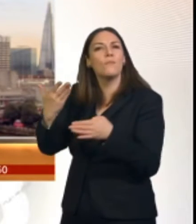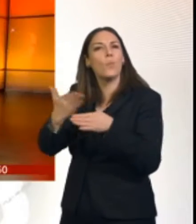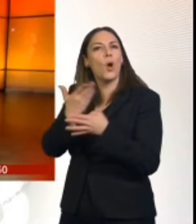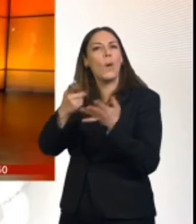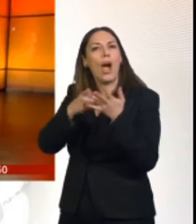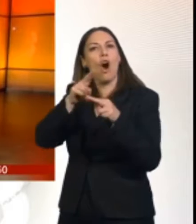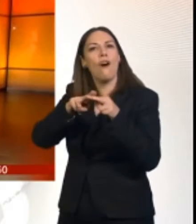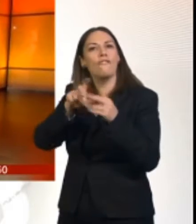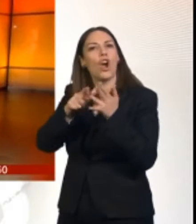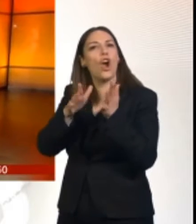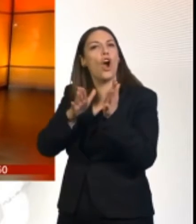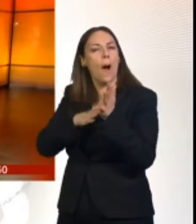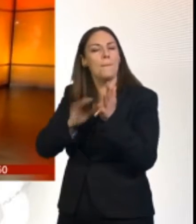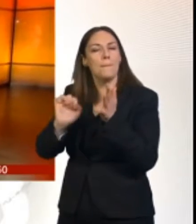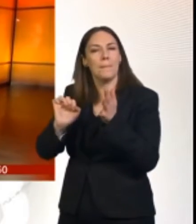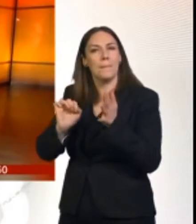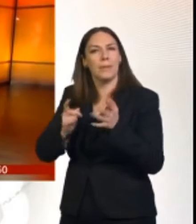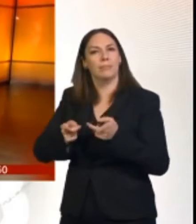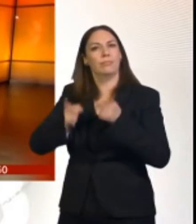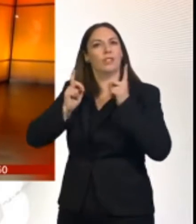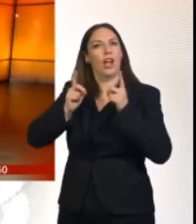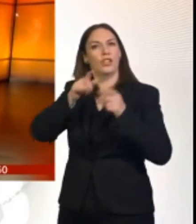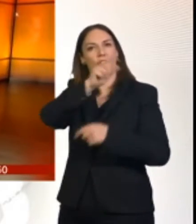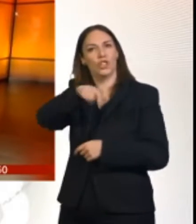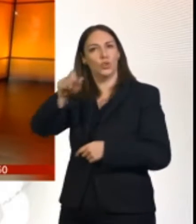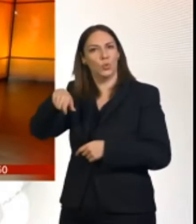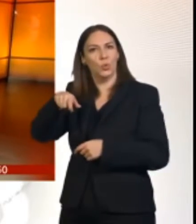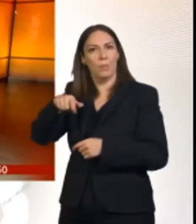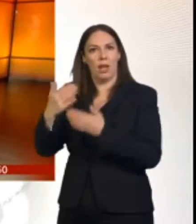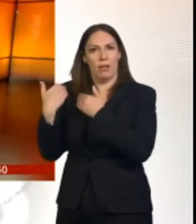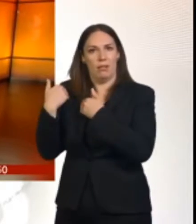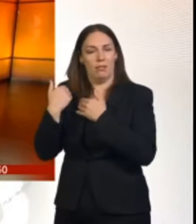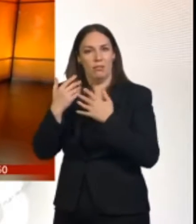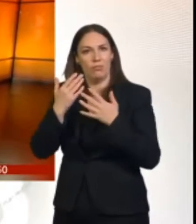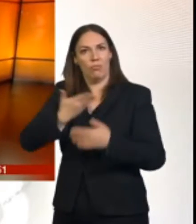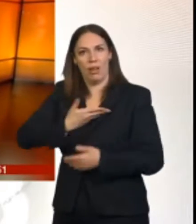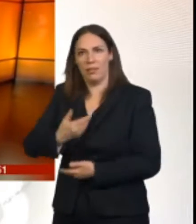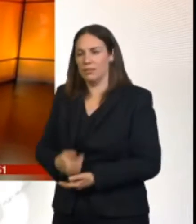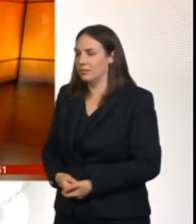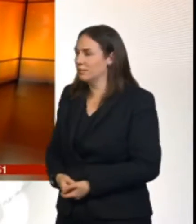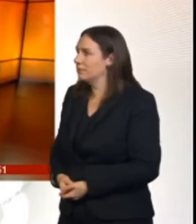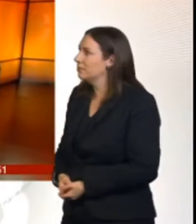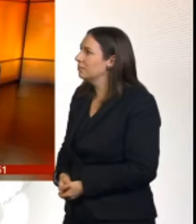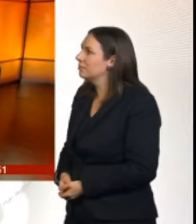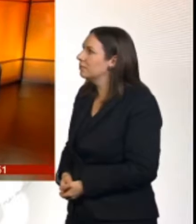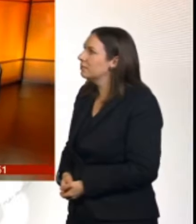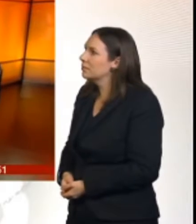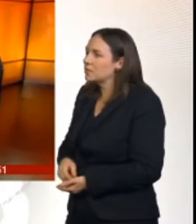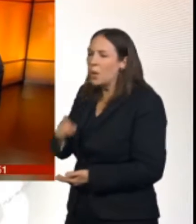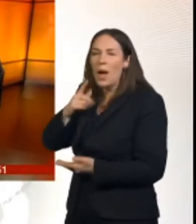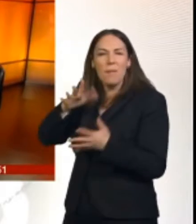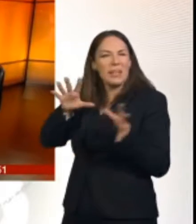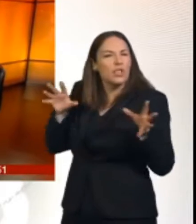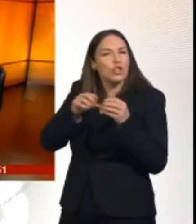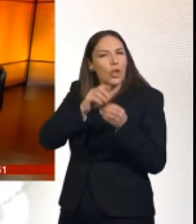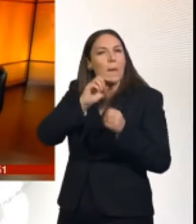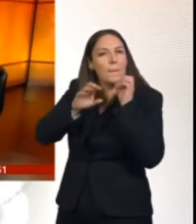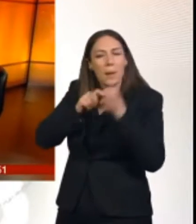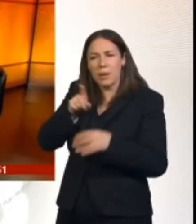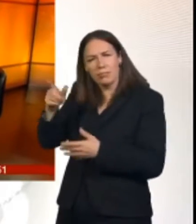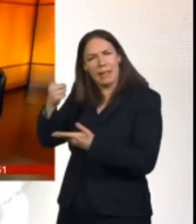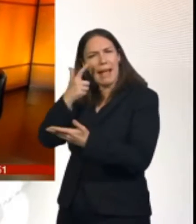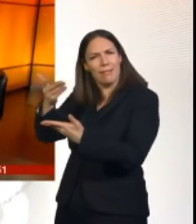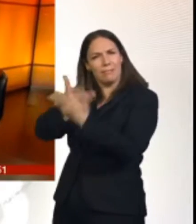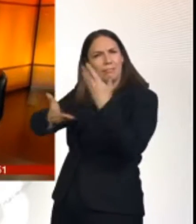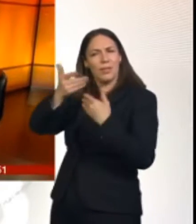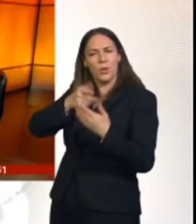Jane, good morning to you. Nice to see you. Just explain to us what you've announced this morning. I've sort of covered the headlines there, but you're angry at how much they're